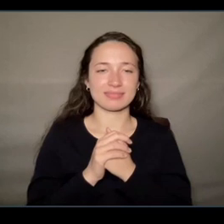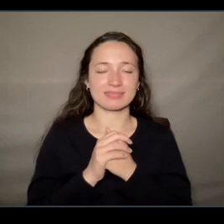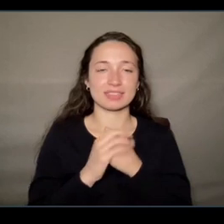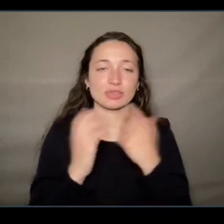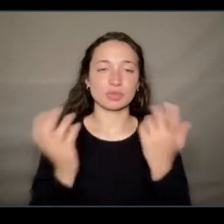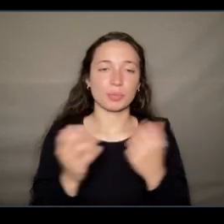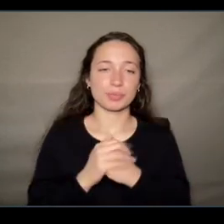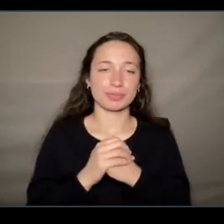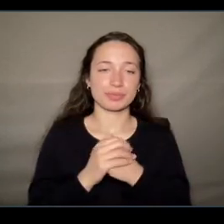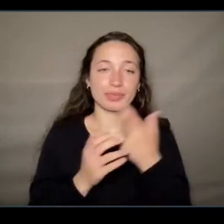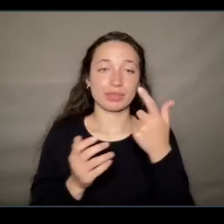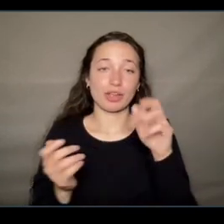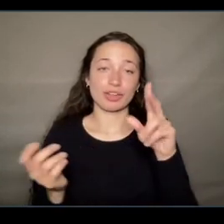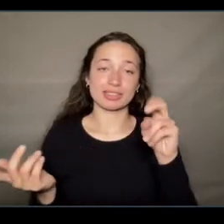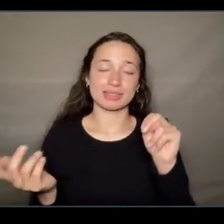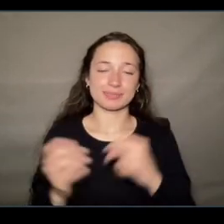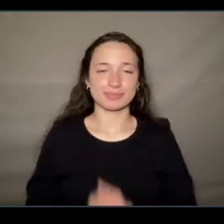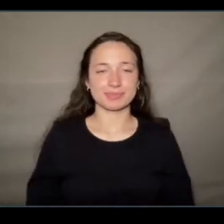So, garden.